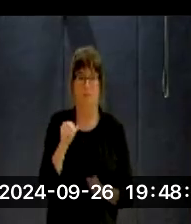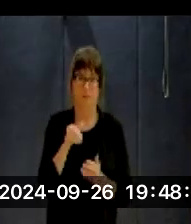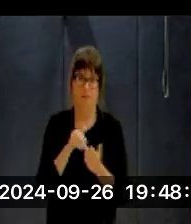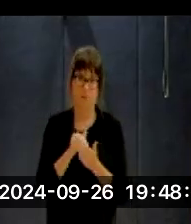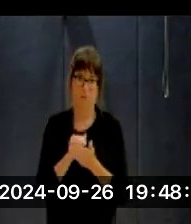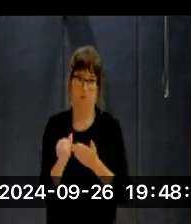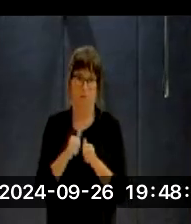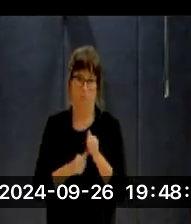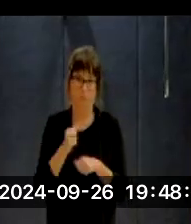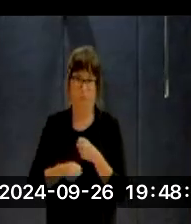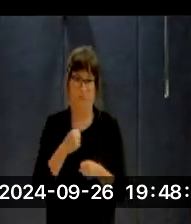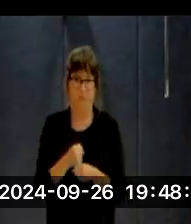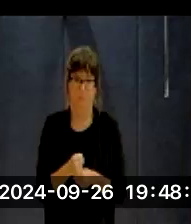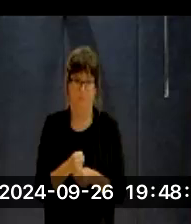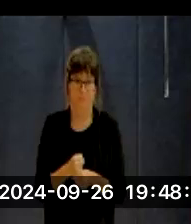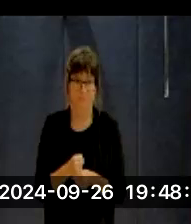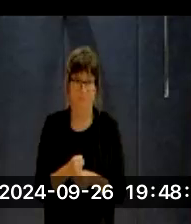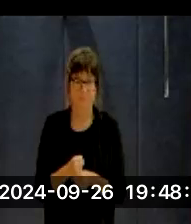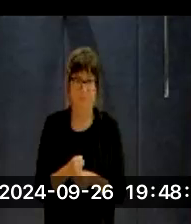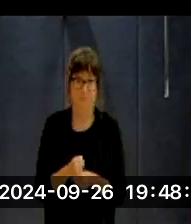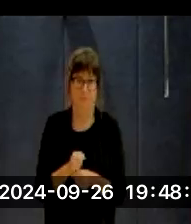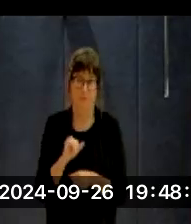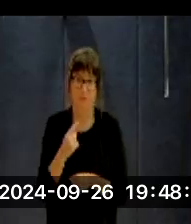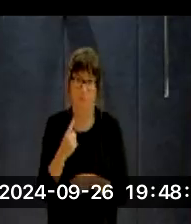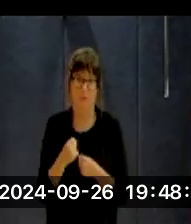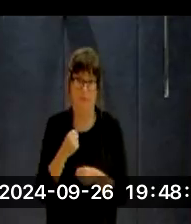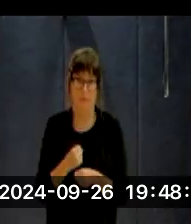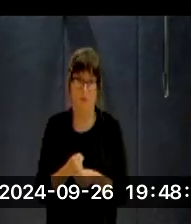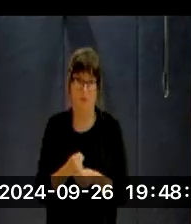$350,000 a year. That's the 1 year alone that they're spending on